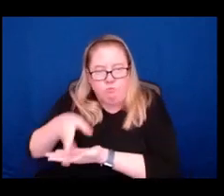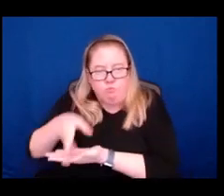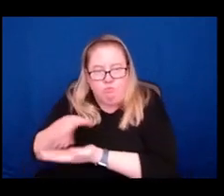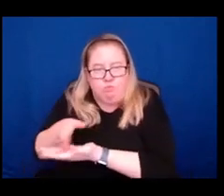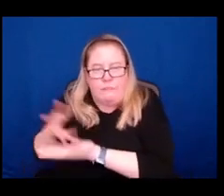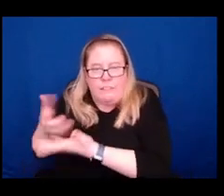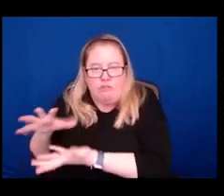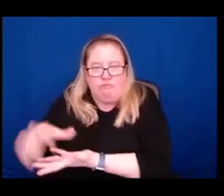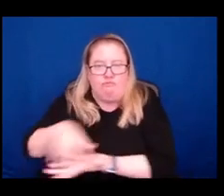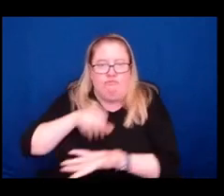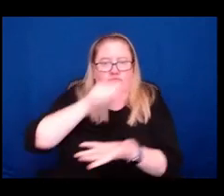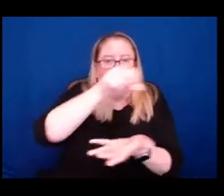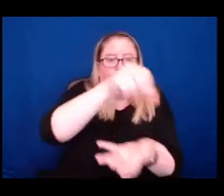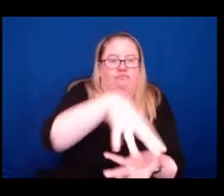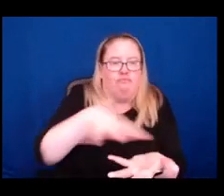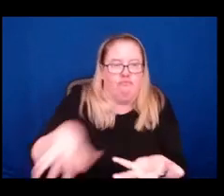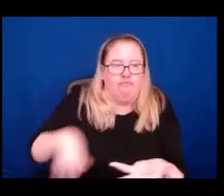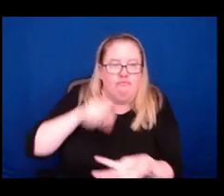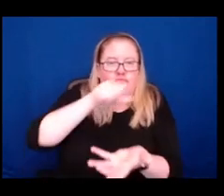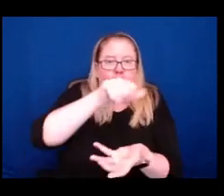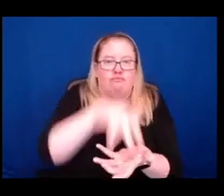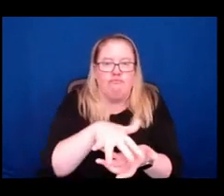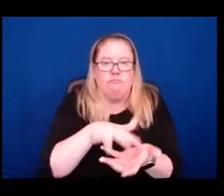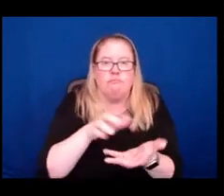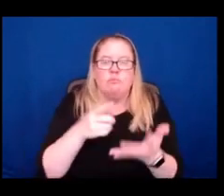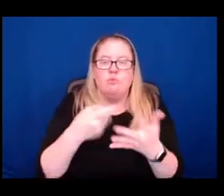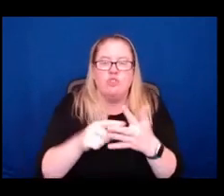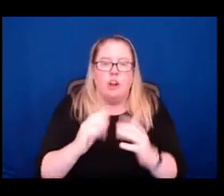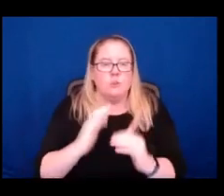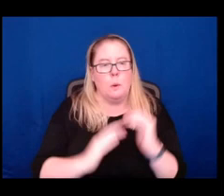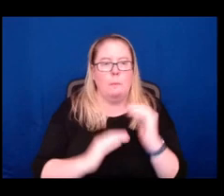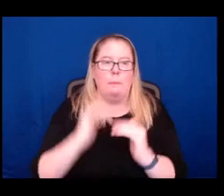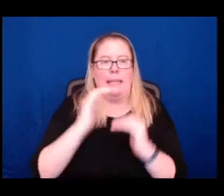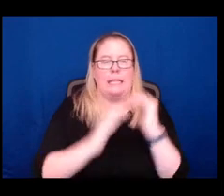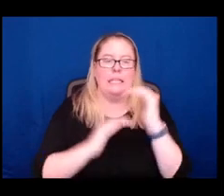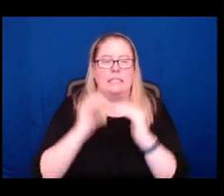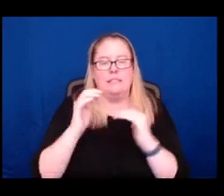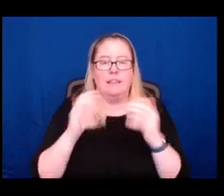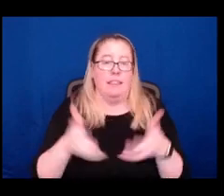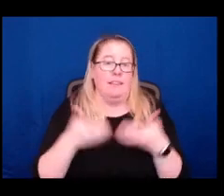And we're just going to start to build our salad.